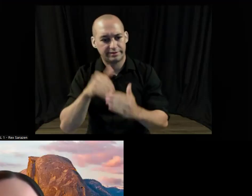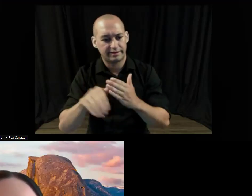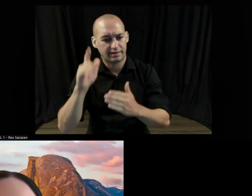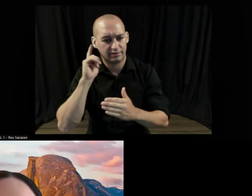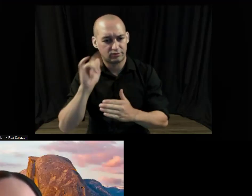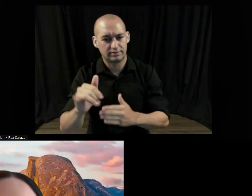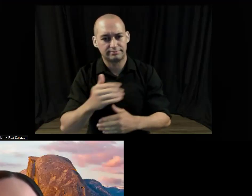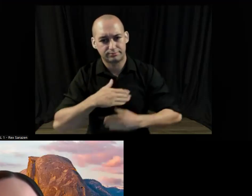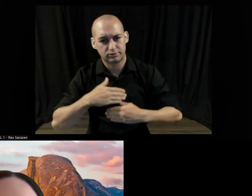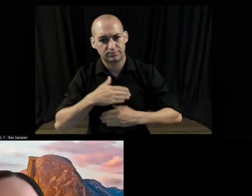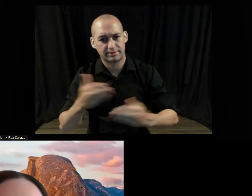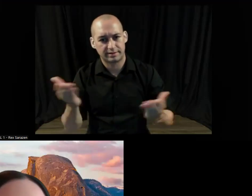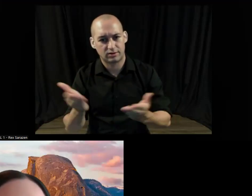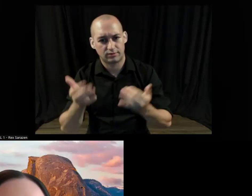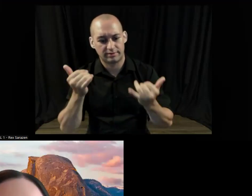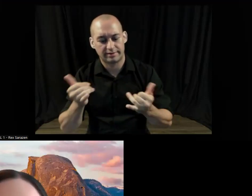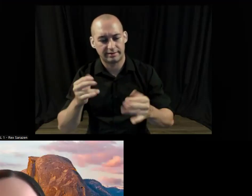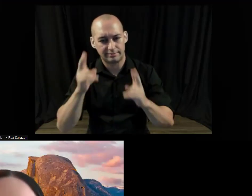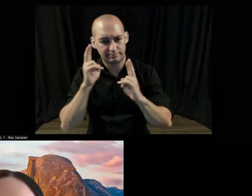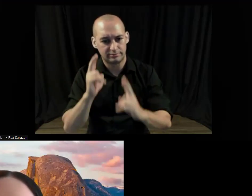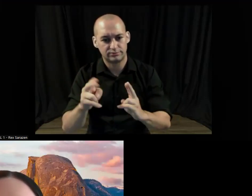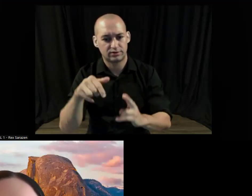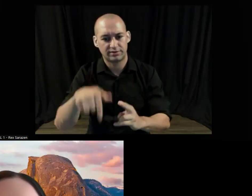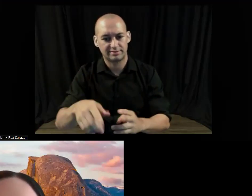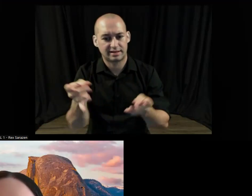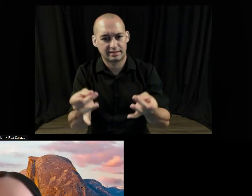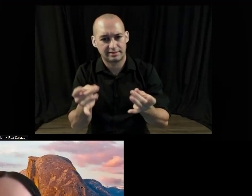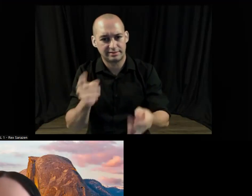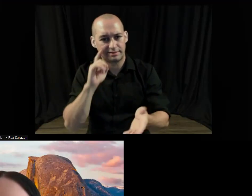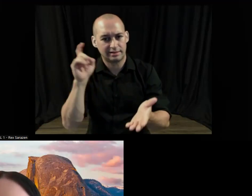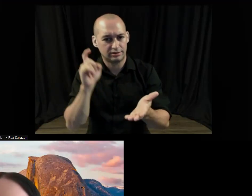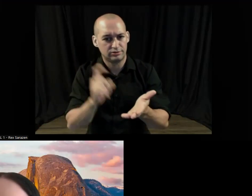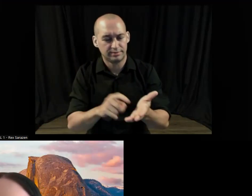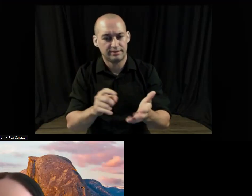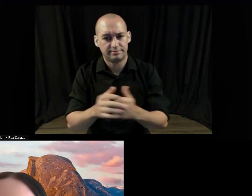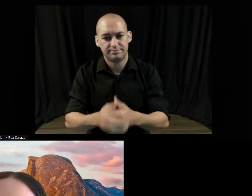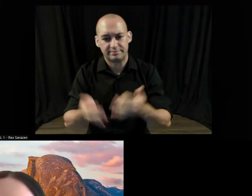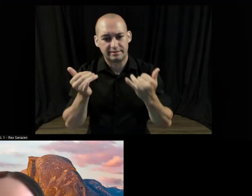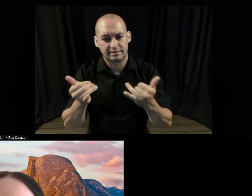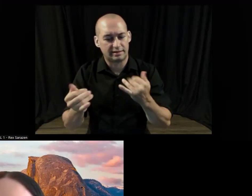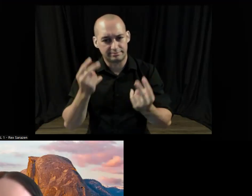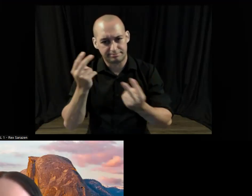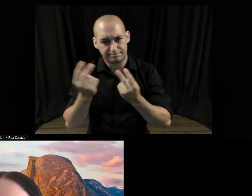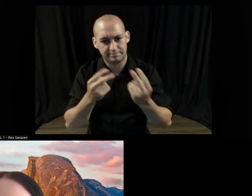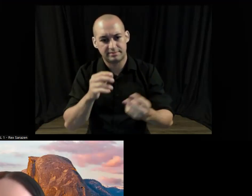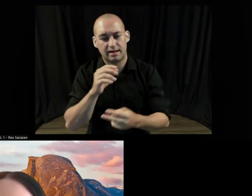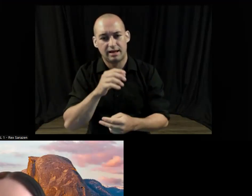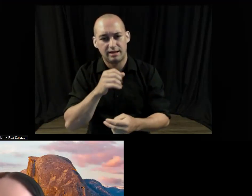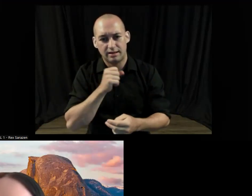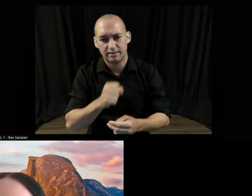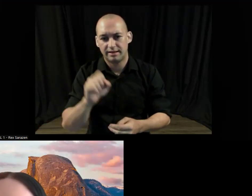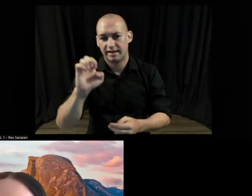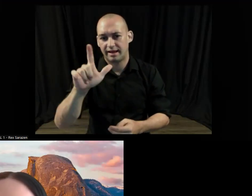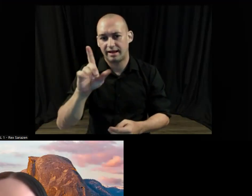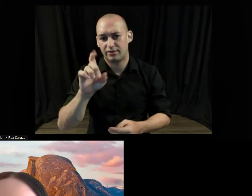with you today and an honor to do the land acknowledgement. So today, as we attend the Elder, Disability, and